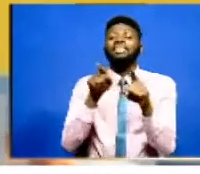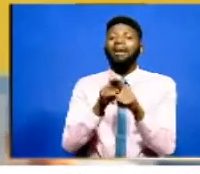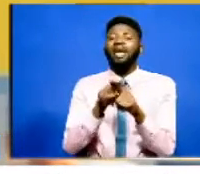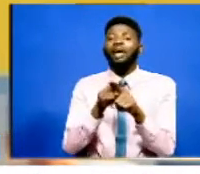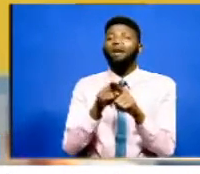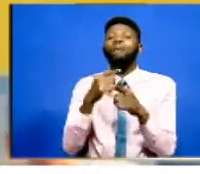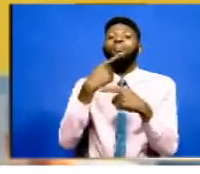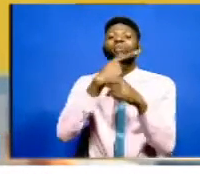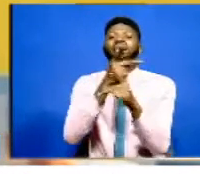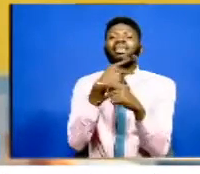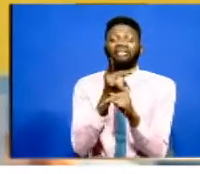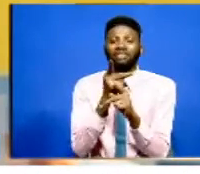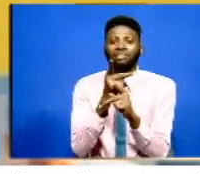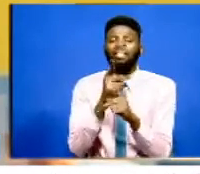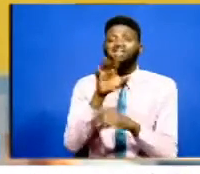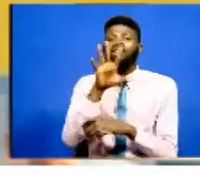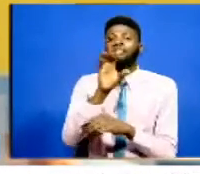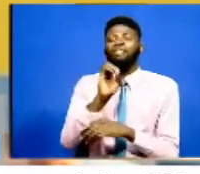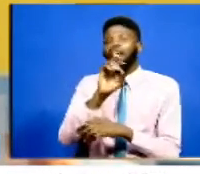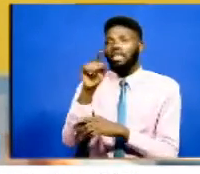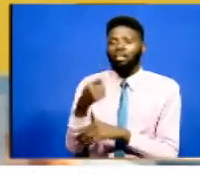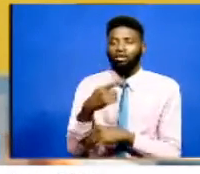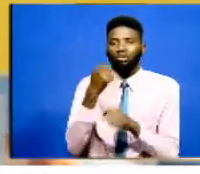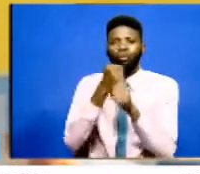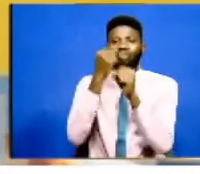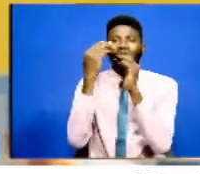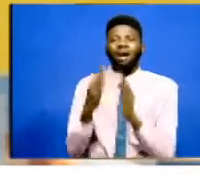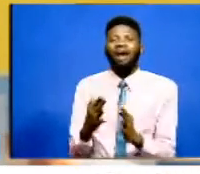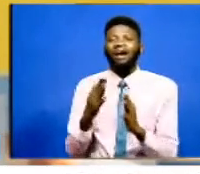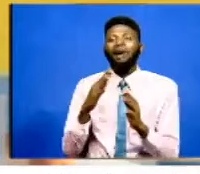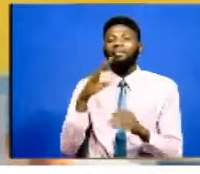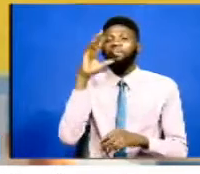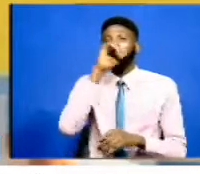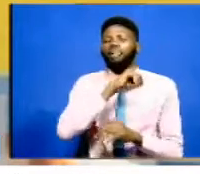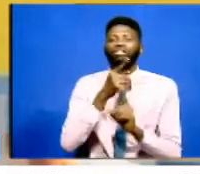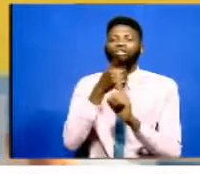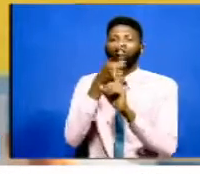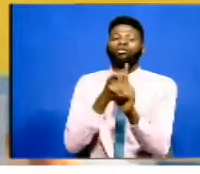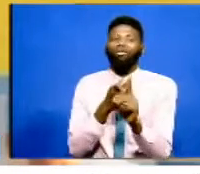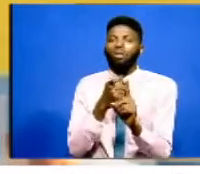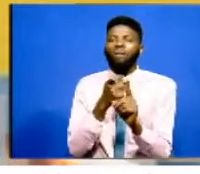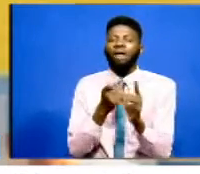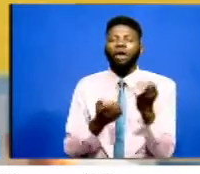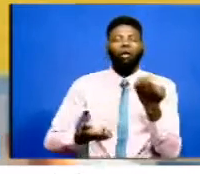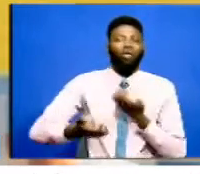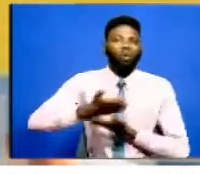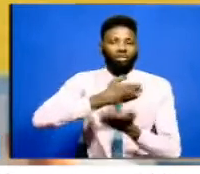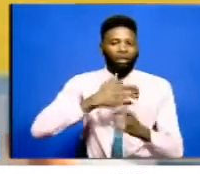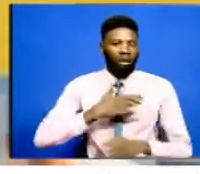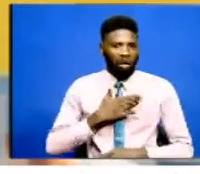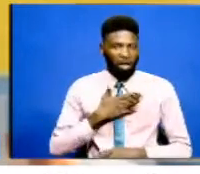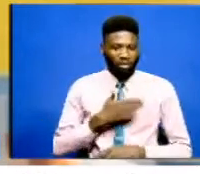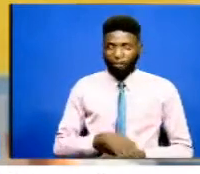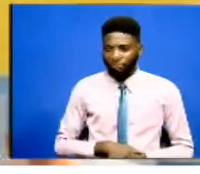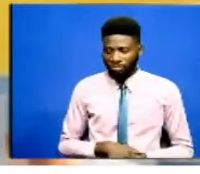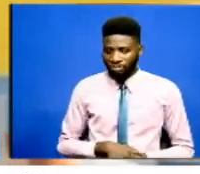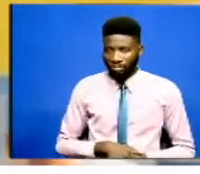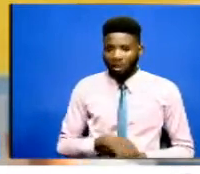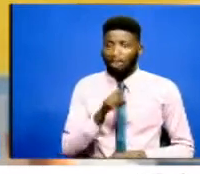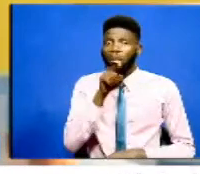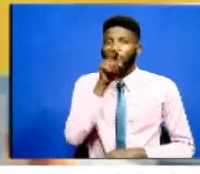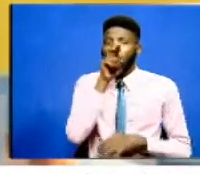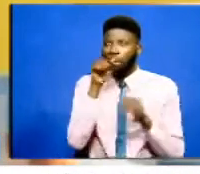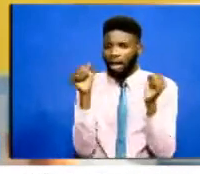some 50,000 workers from our economy. Similarly, malaria reduces academic